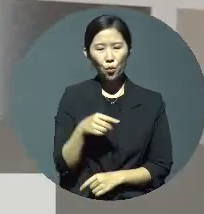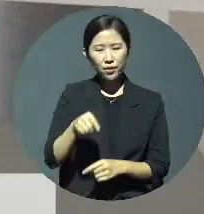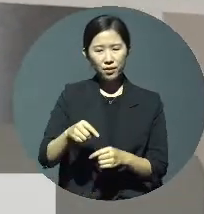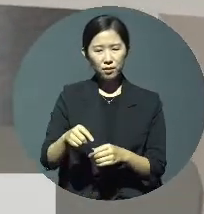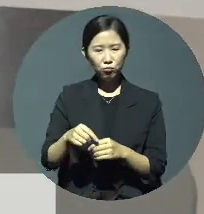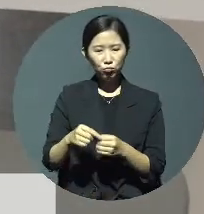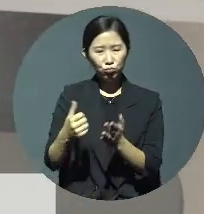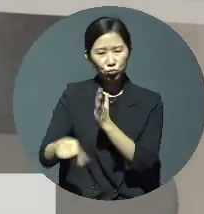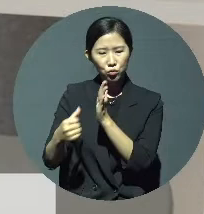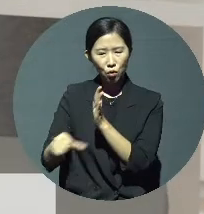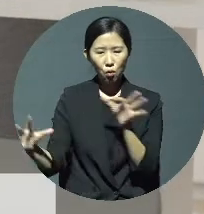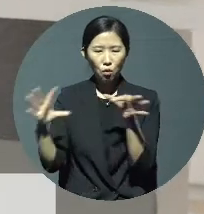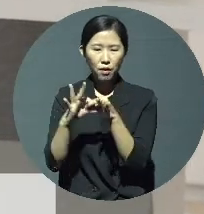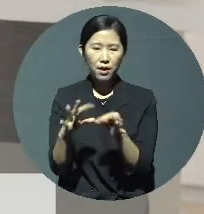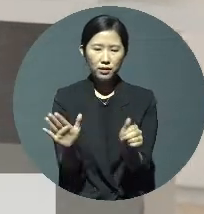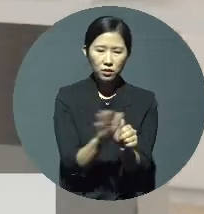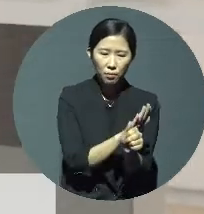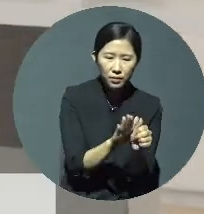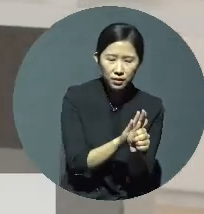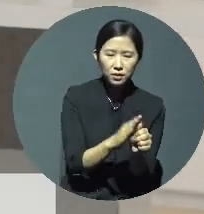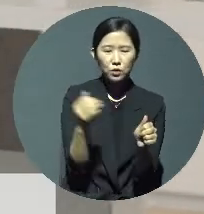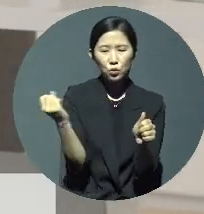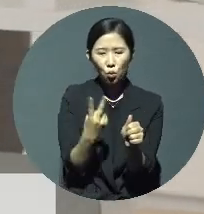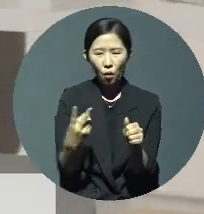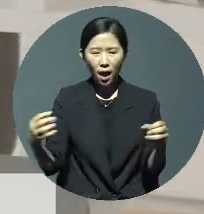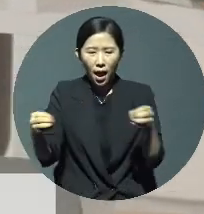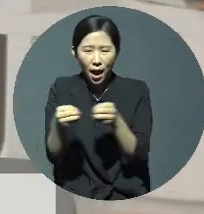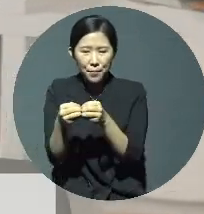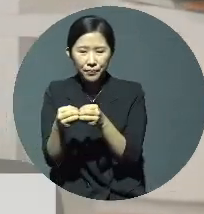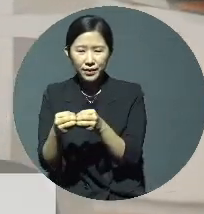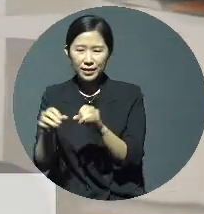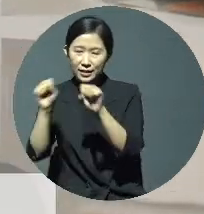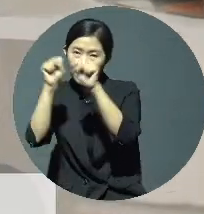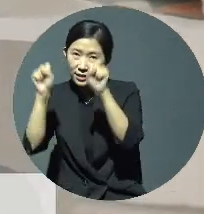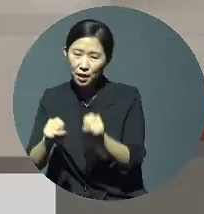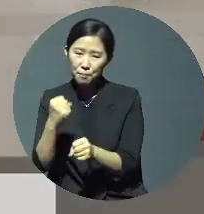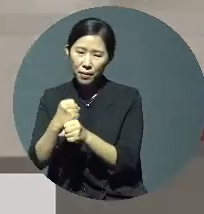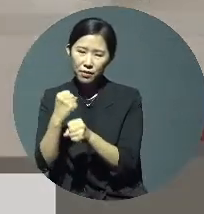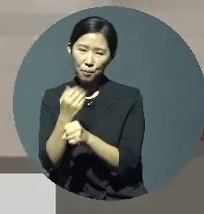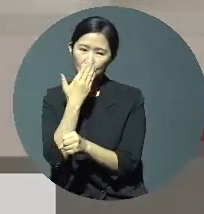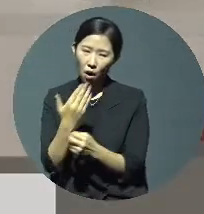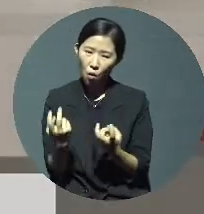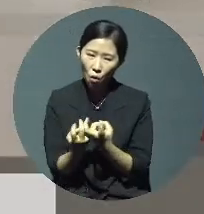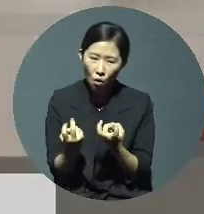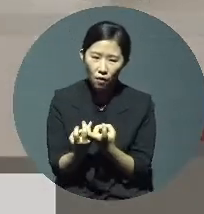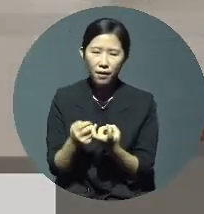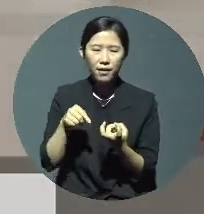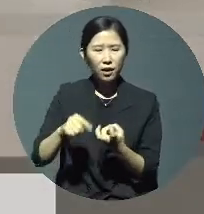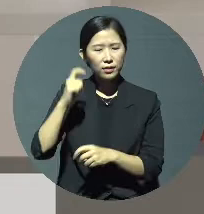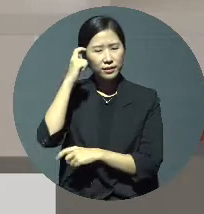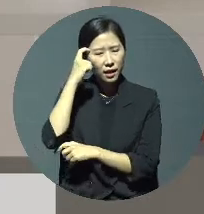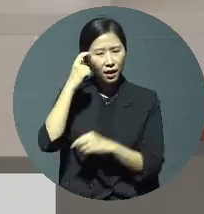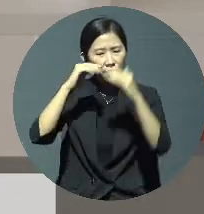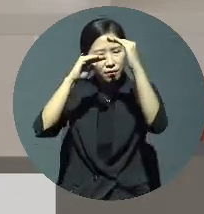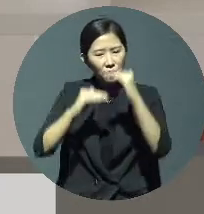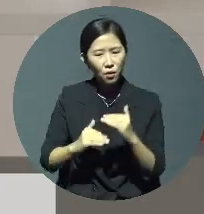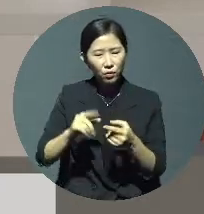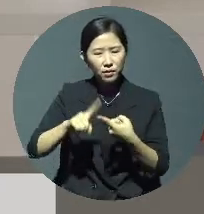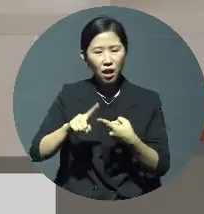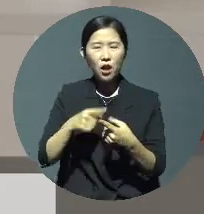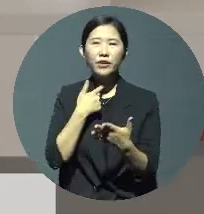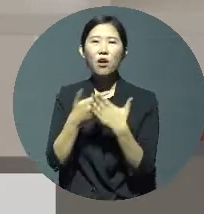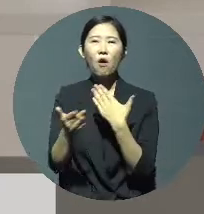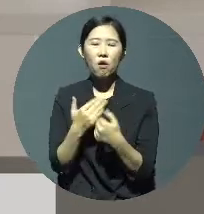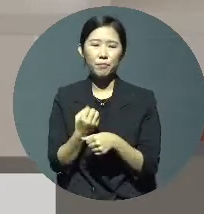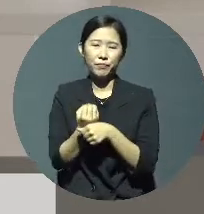hardware. So how do you create a holistic system of service and physical product? I truly believe that everything is about delivering